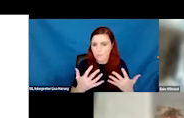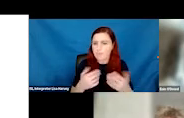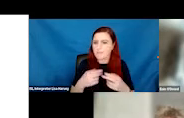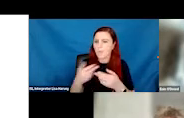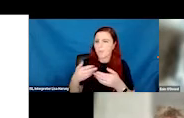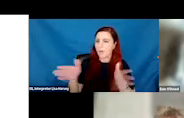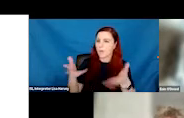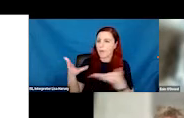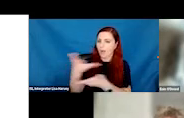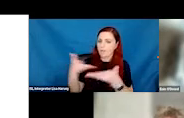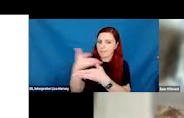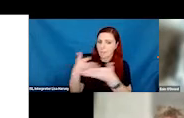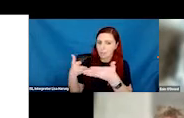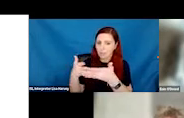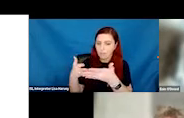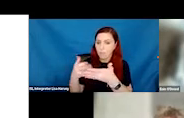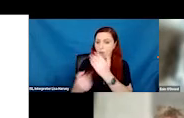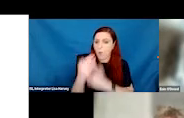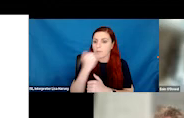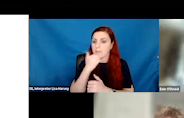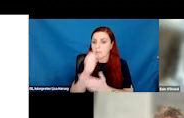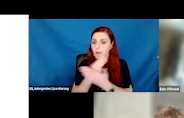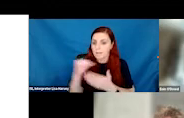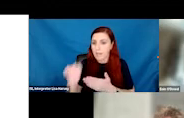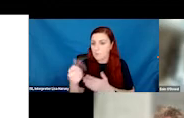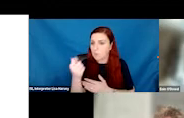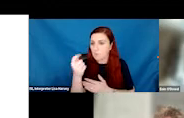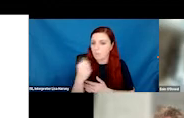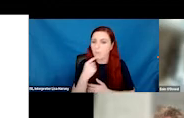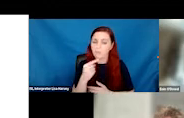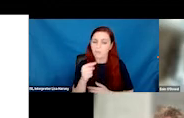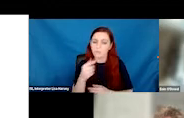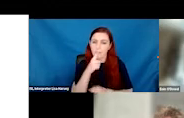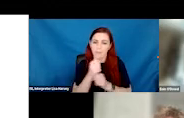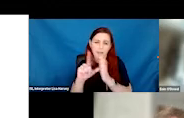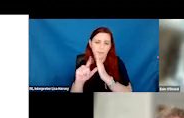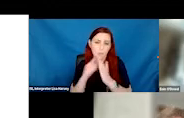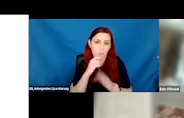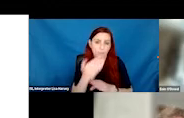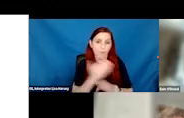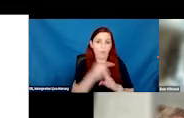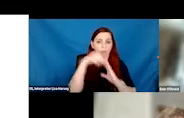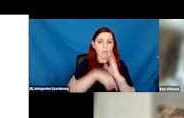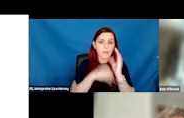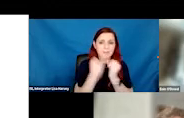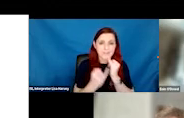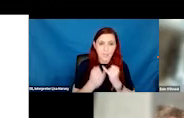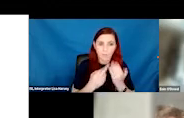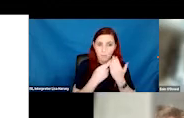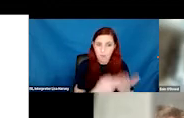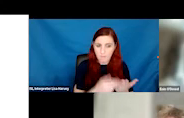consultation for update, which I'll again come back to later on. But before we go into the